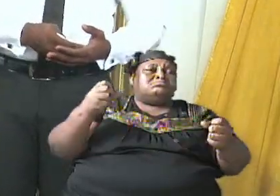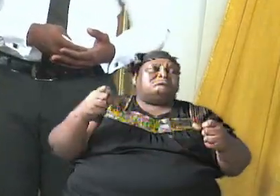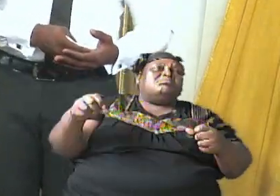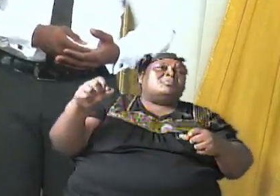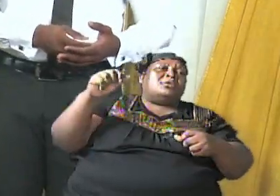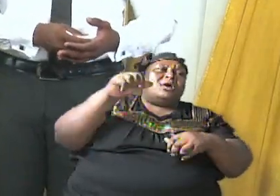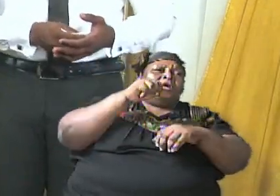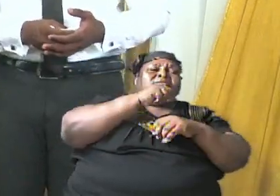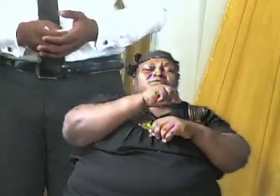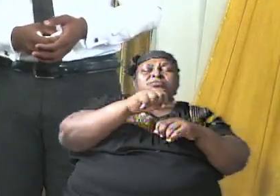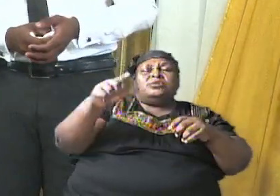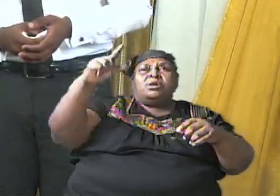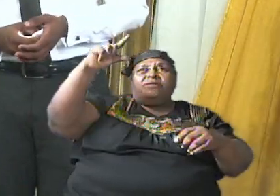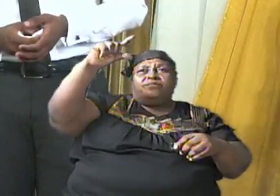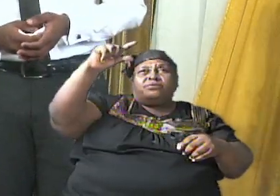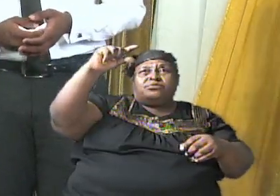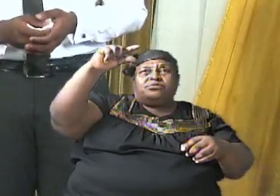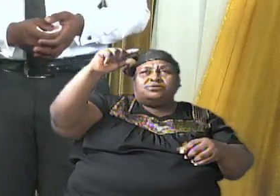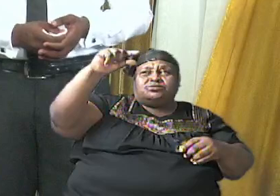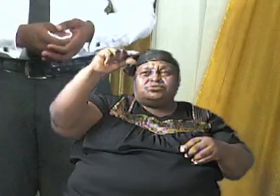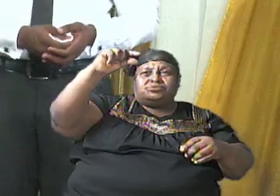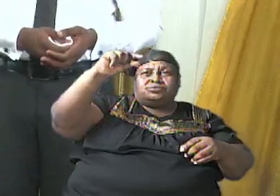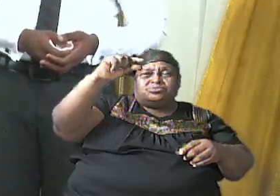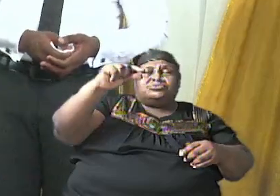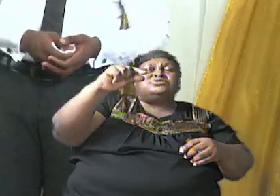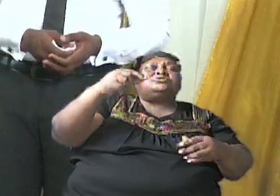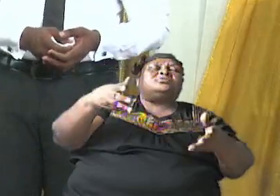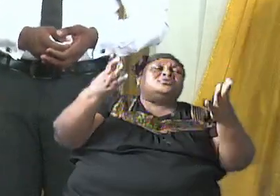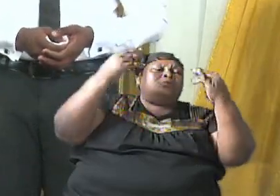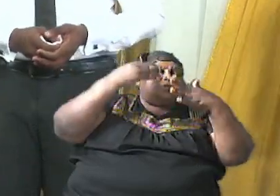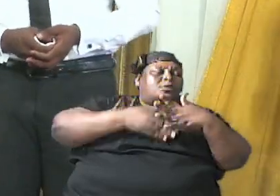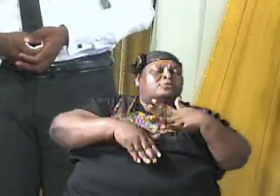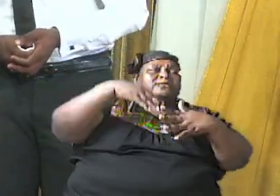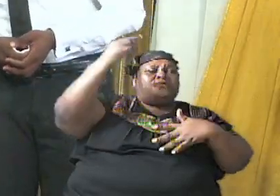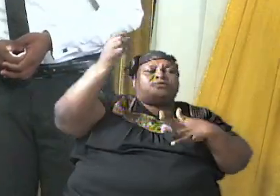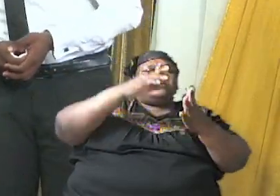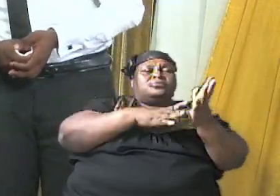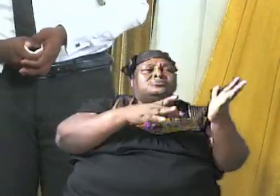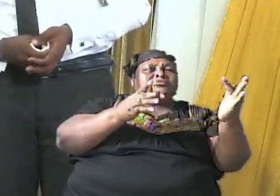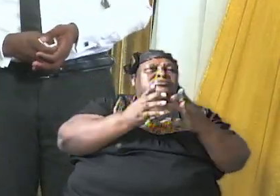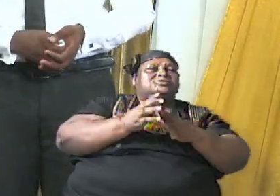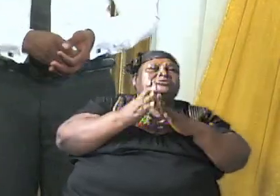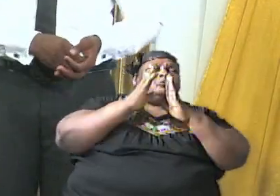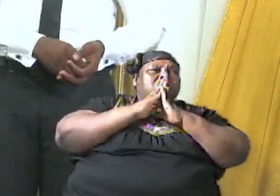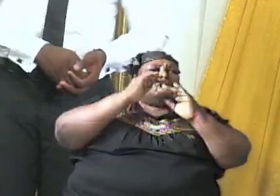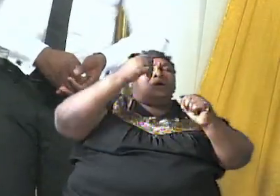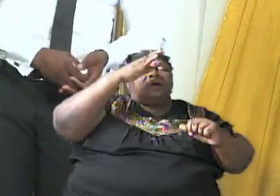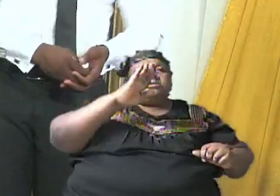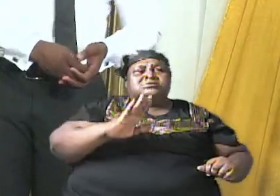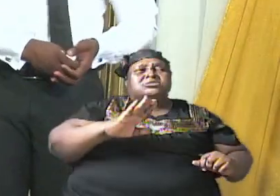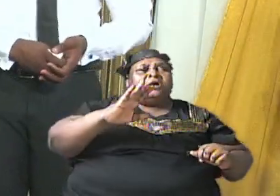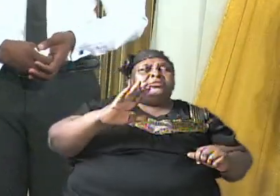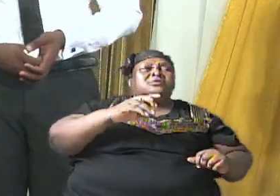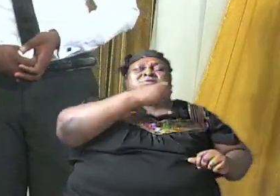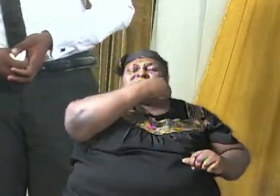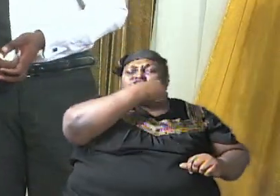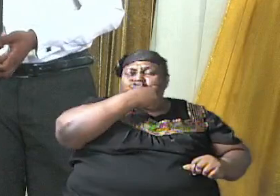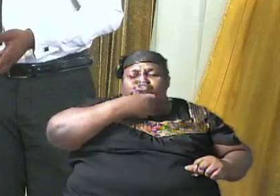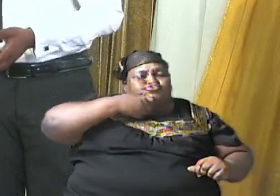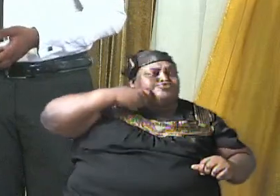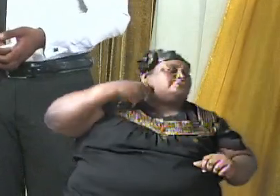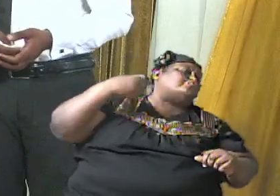it reducing. But Lord God Almighty, we come before you, Lord God. And we ask, Lord God, that you will dry it up,